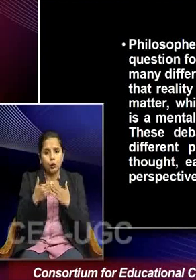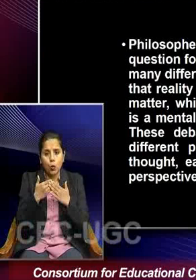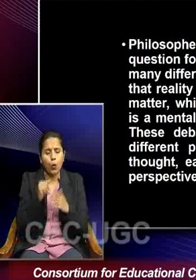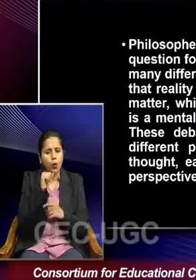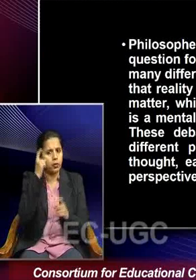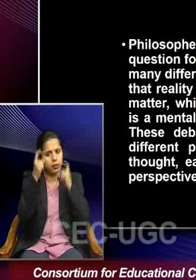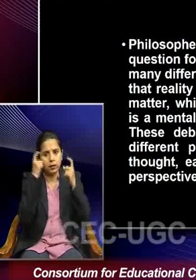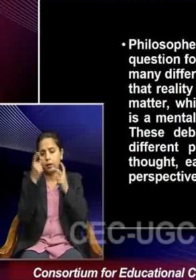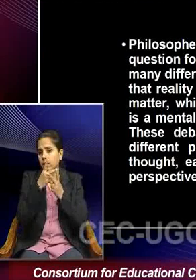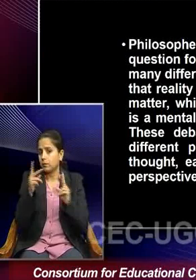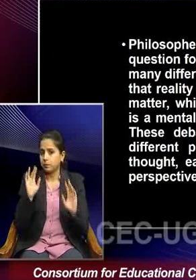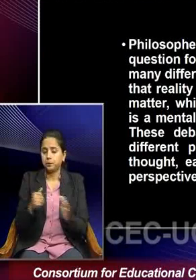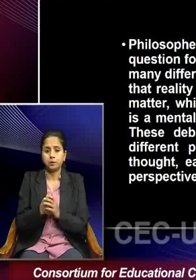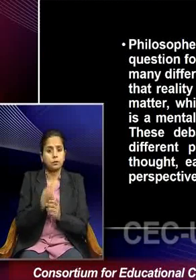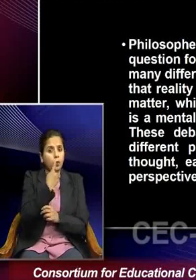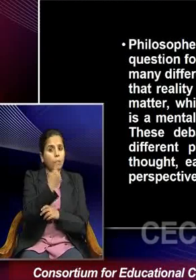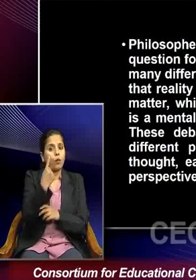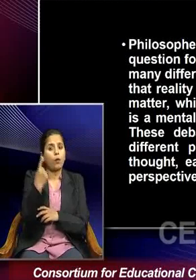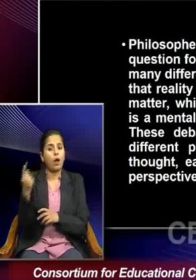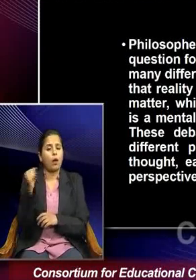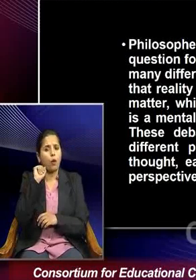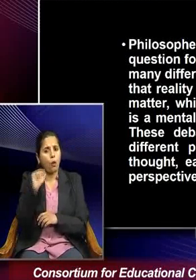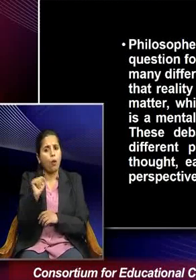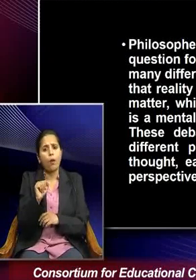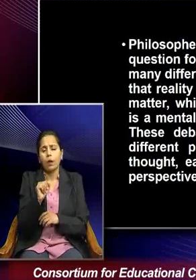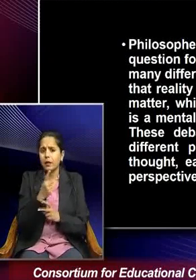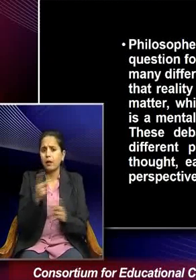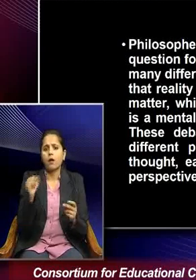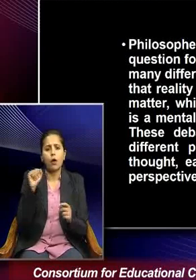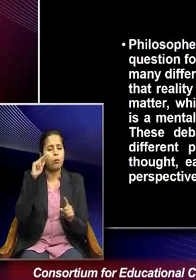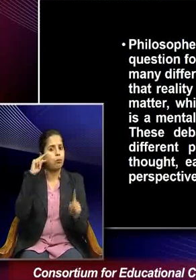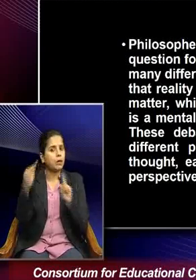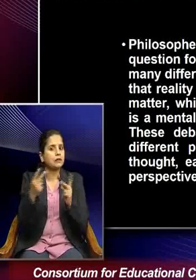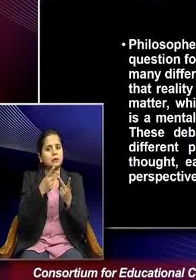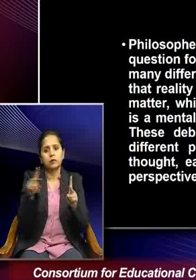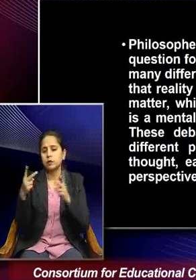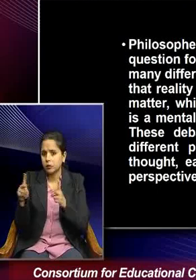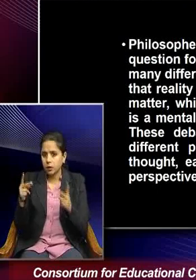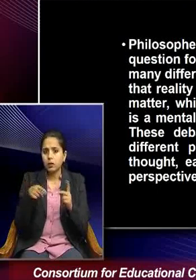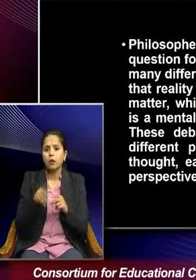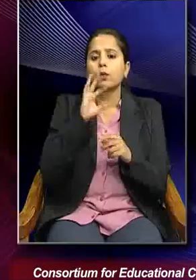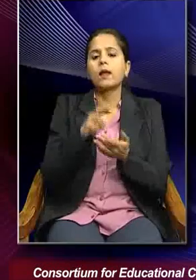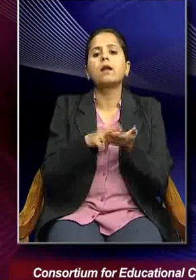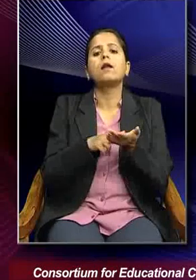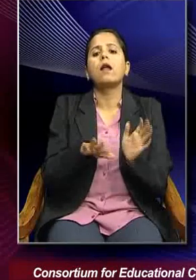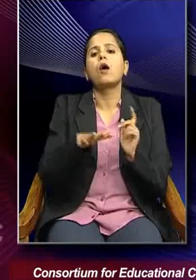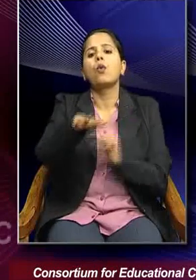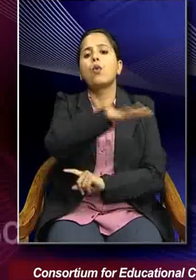thought, each with its unique perspective on the nature of reality.